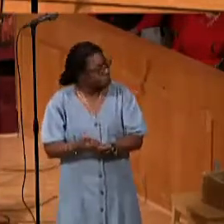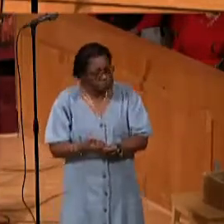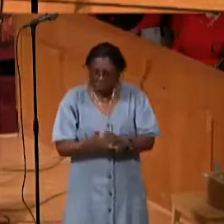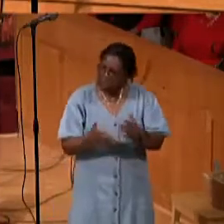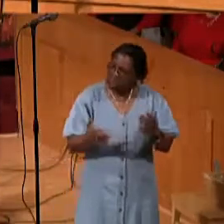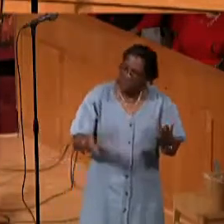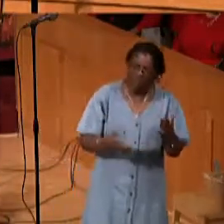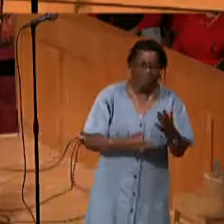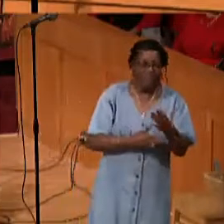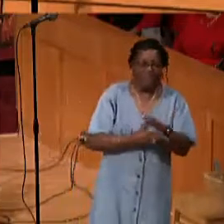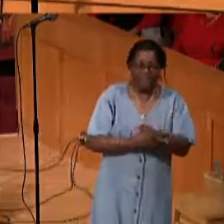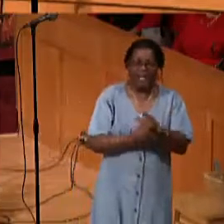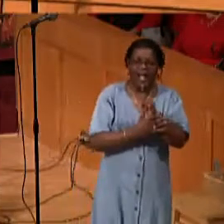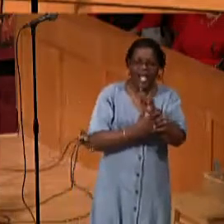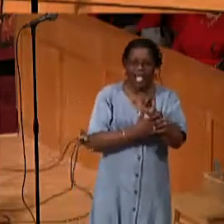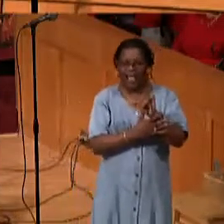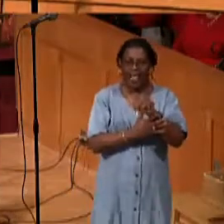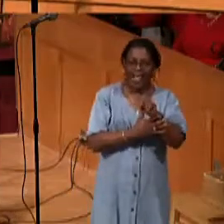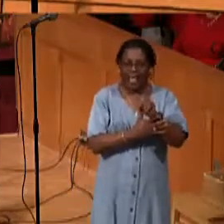Christmas.